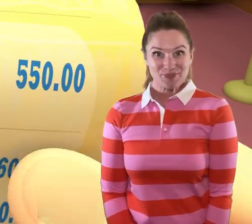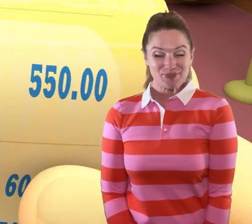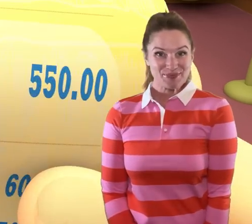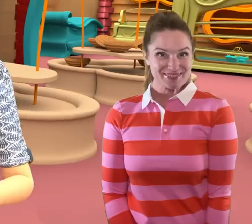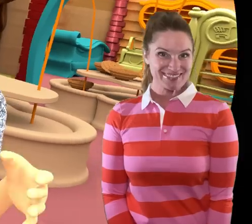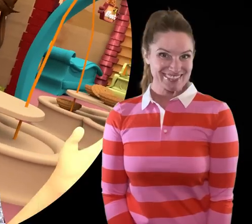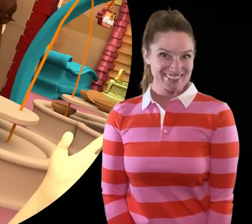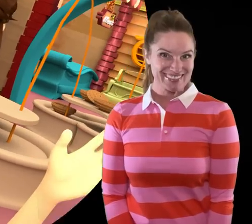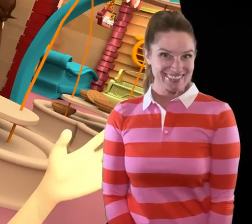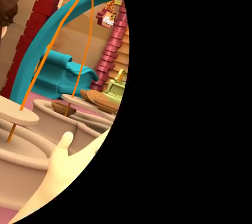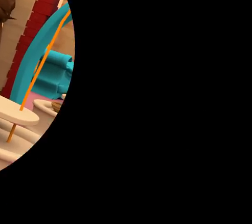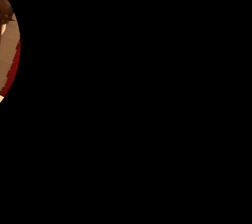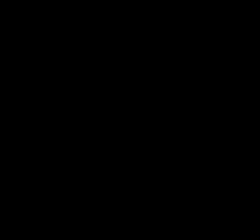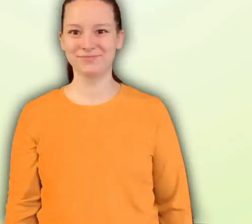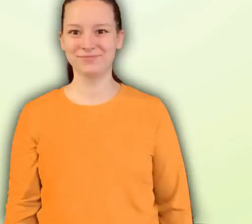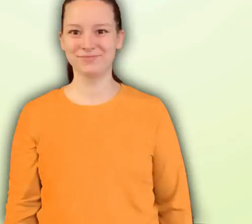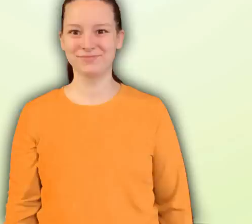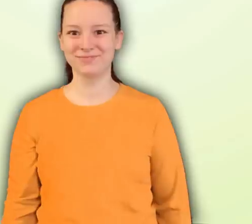thank you